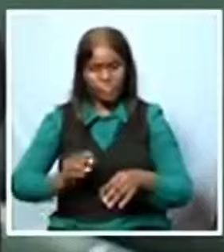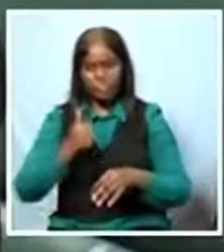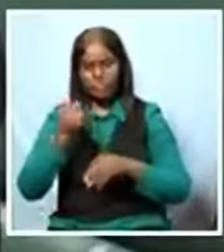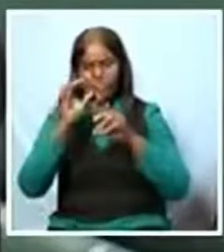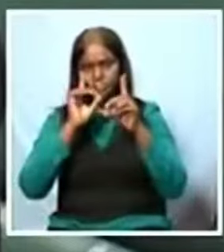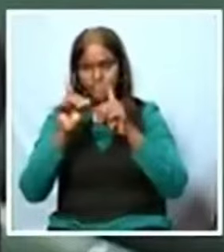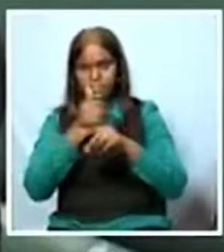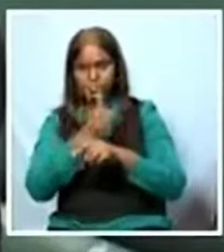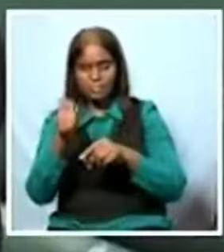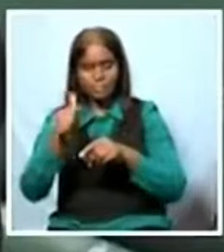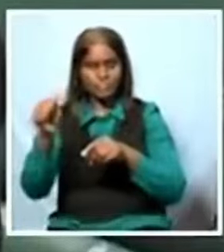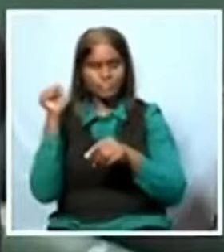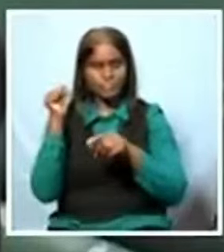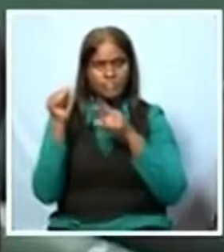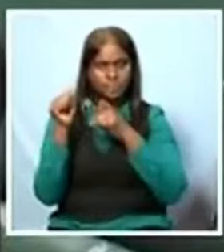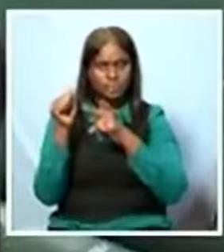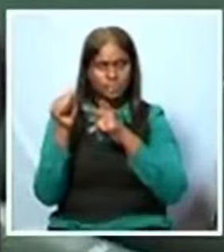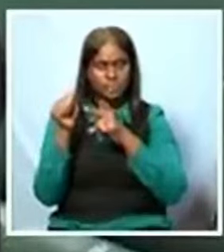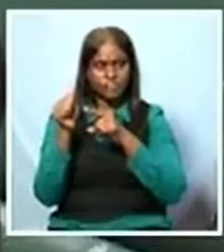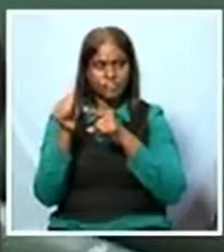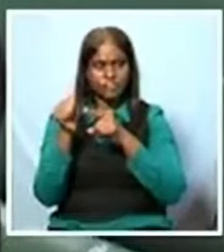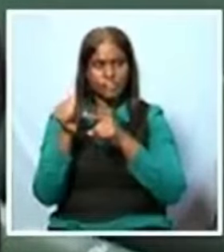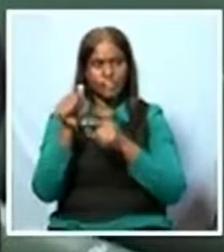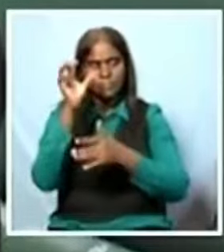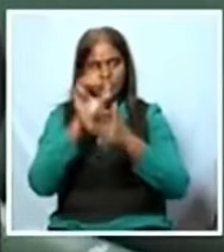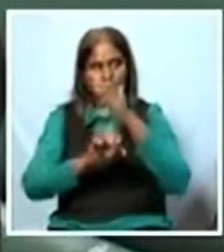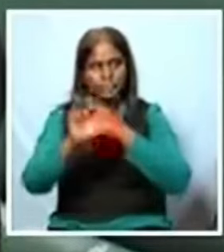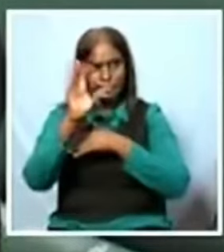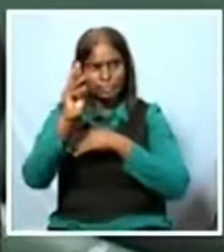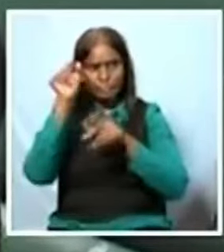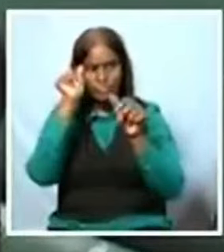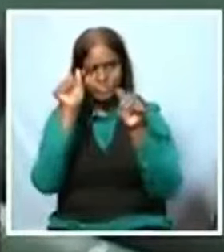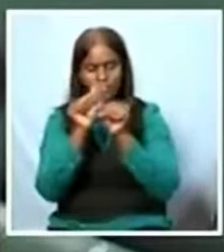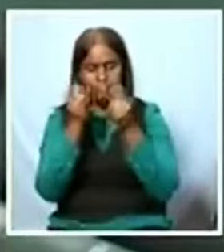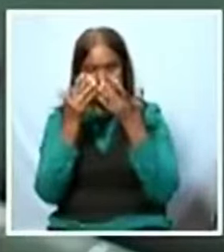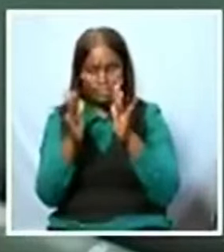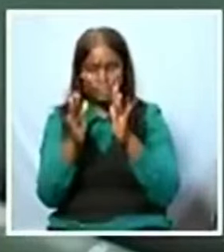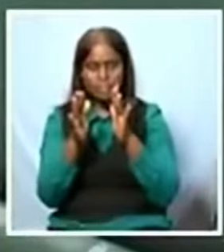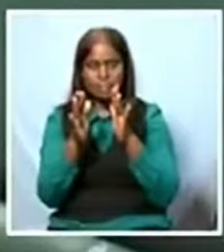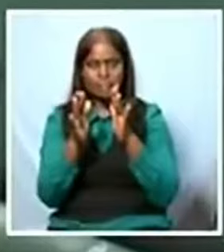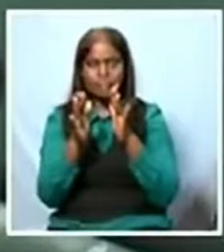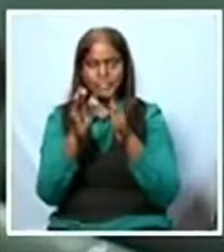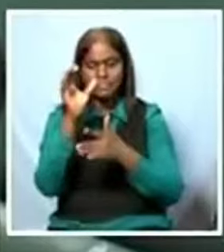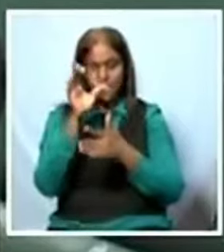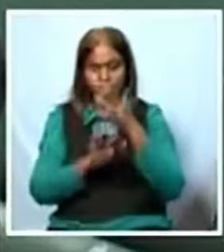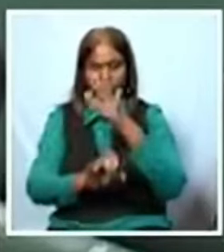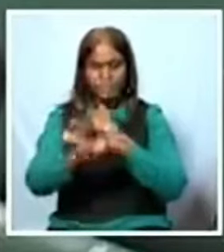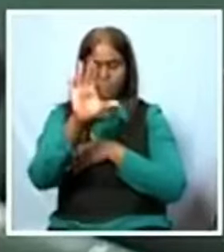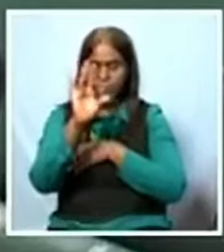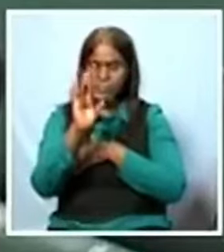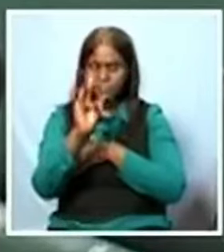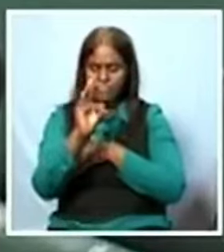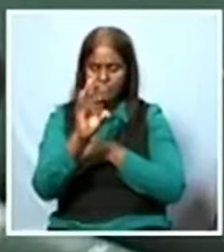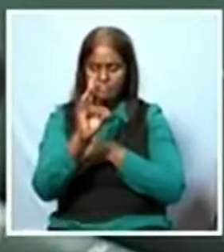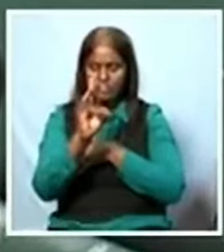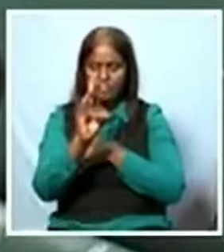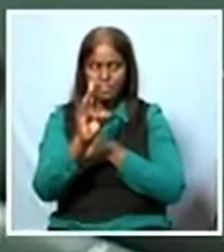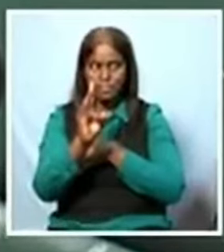Any debate, any objection? Clause 6 is agreed to. Clause 7,